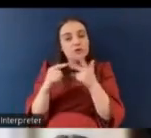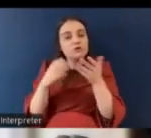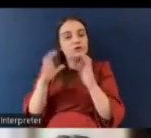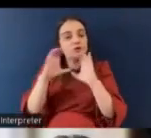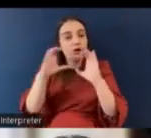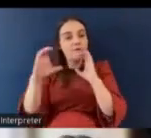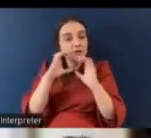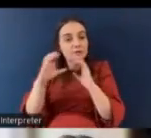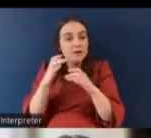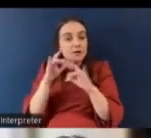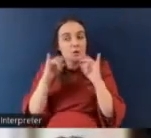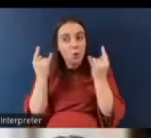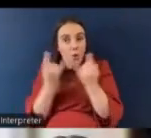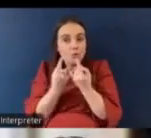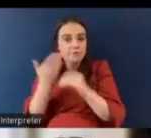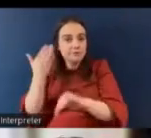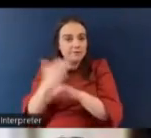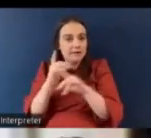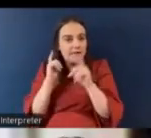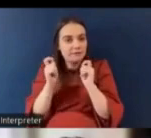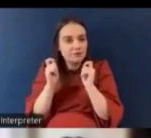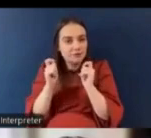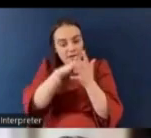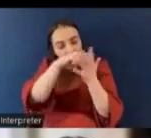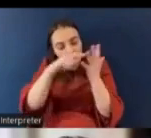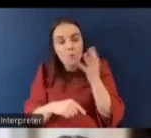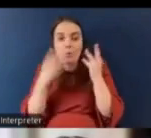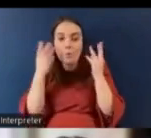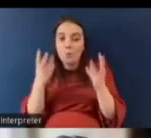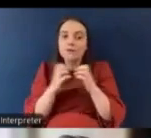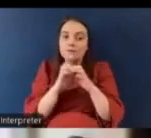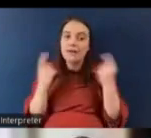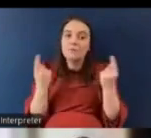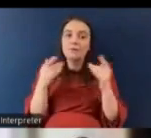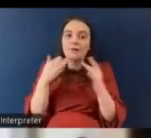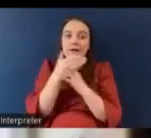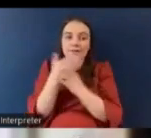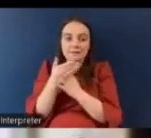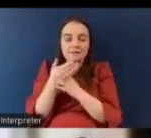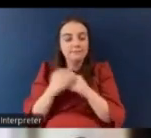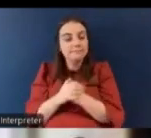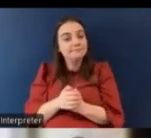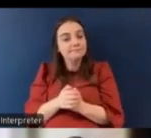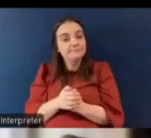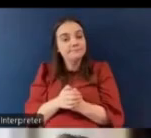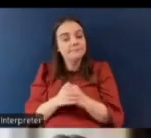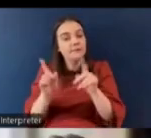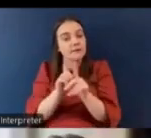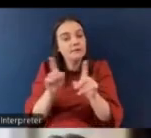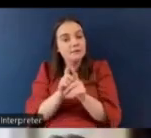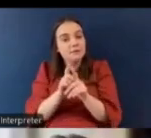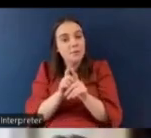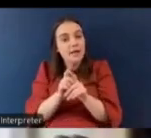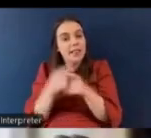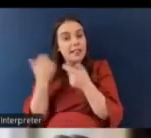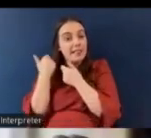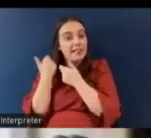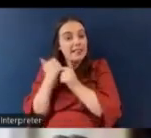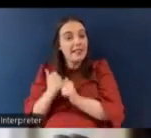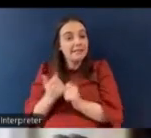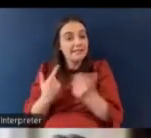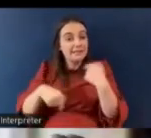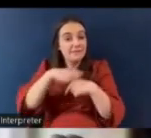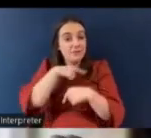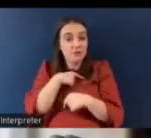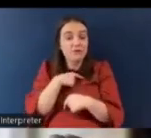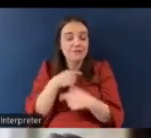training events. We want everybody to be able to use these. These are also kind of a legacy piece for us, really,